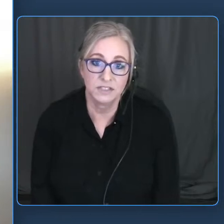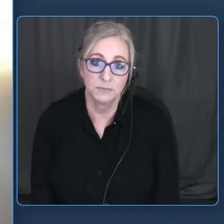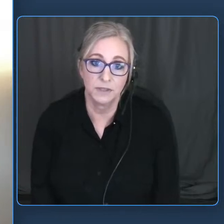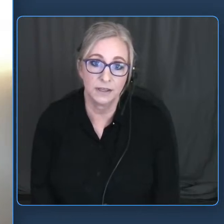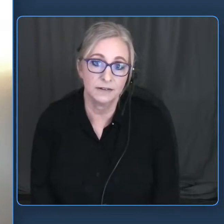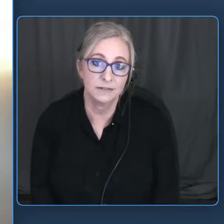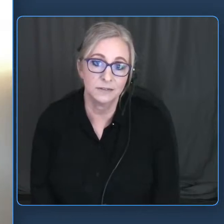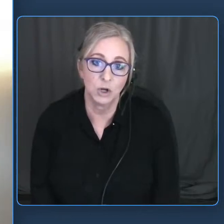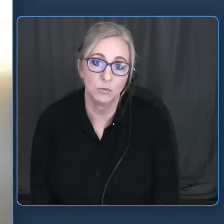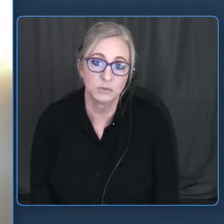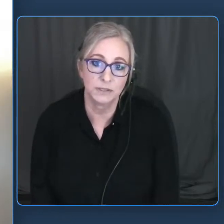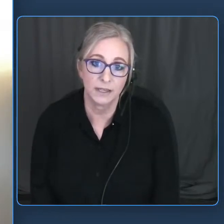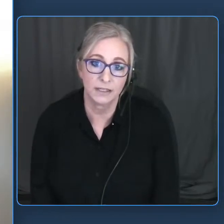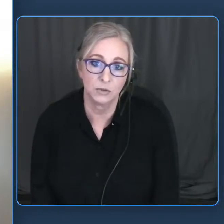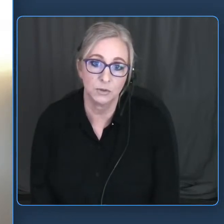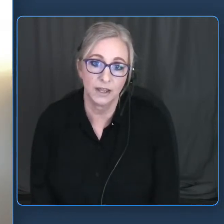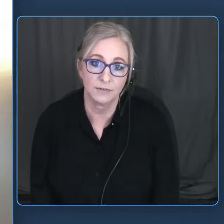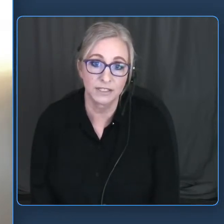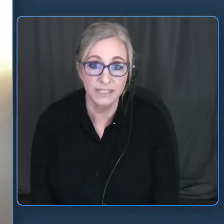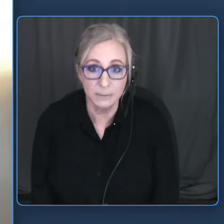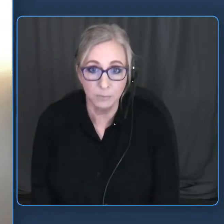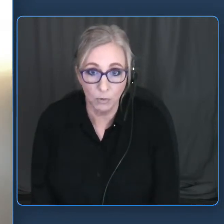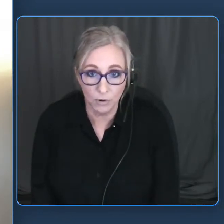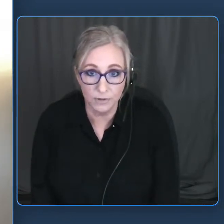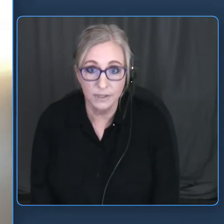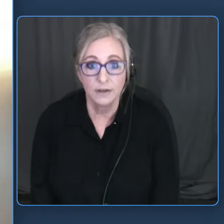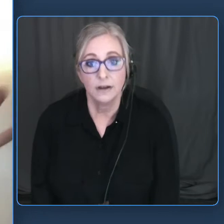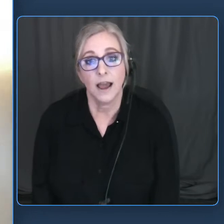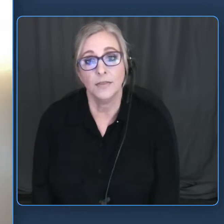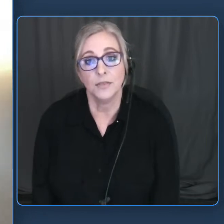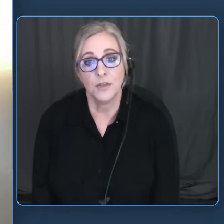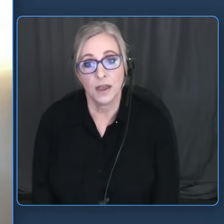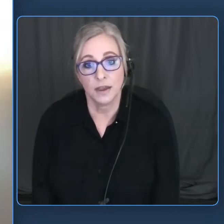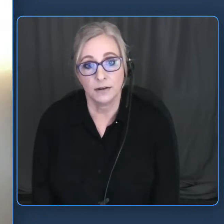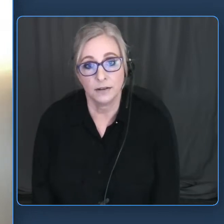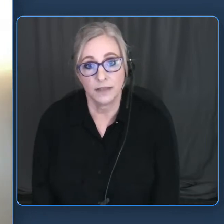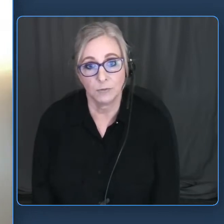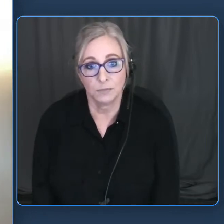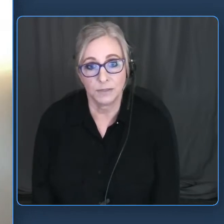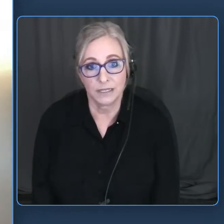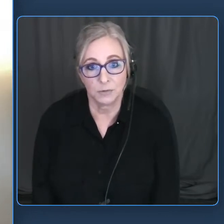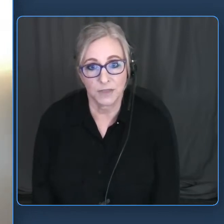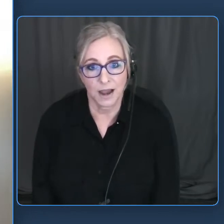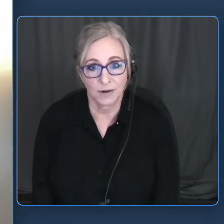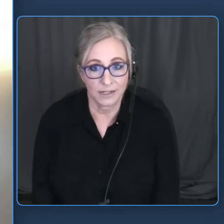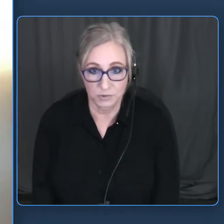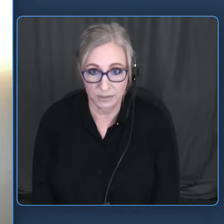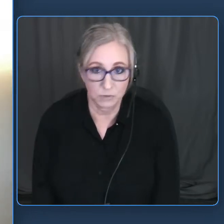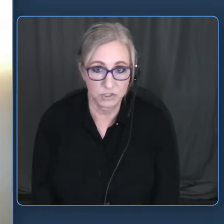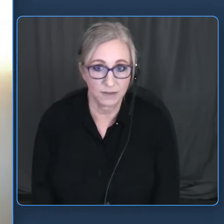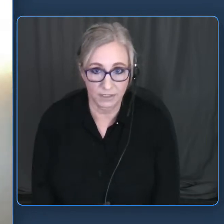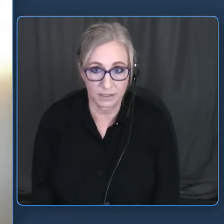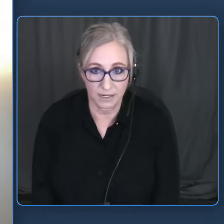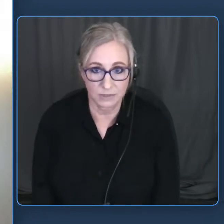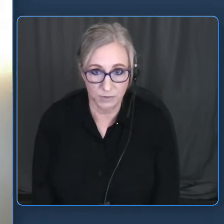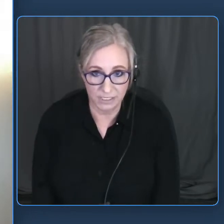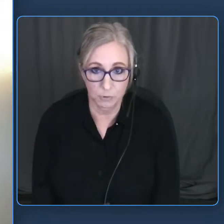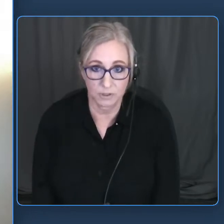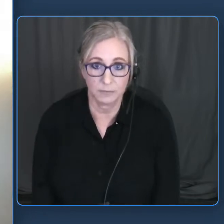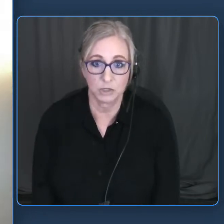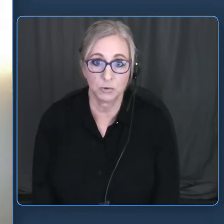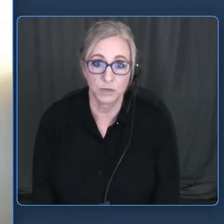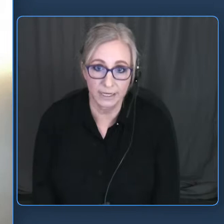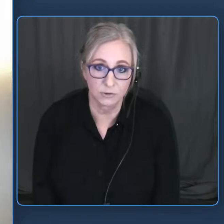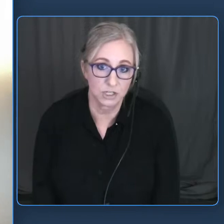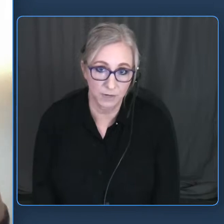would have something, it would almost be like you would have a keyboard, and then that would be without answering, that you just have like an actual